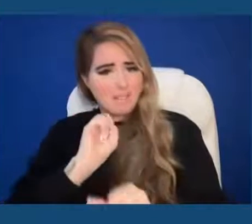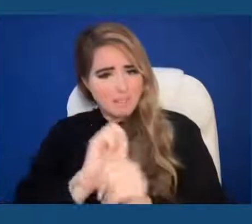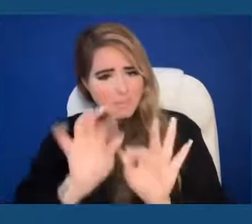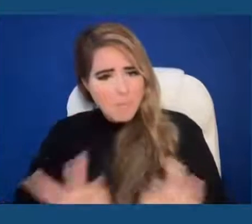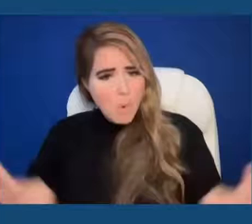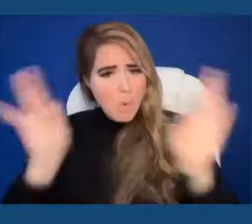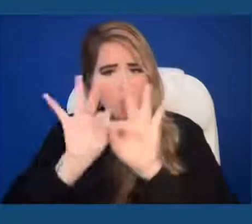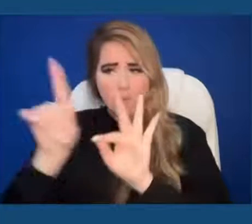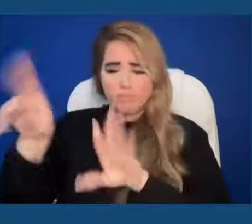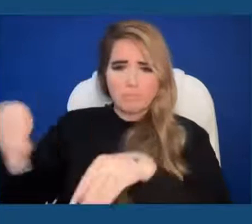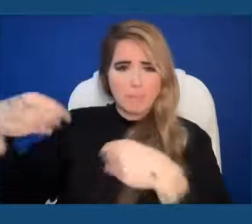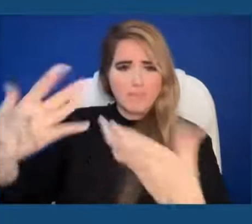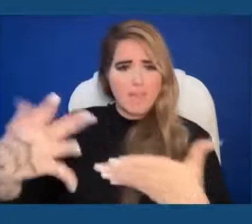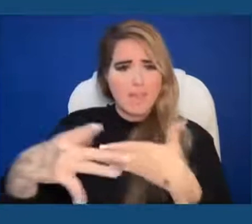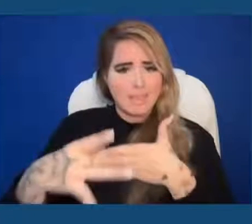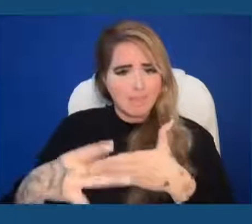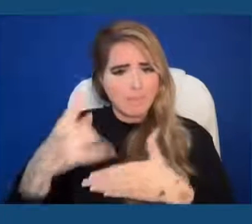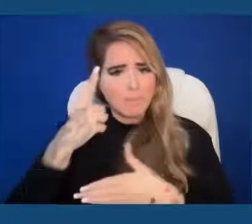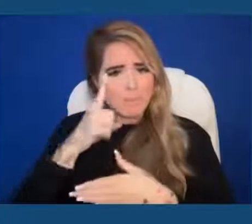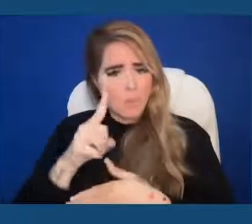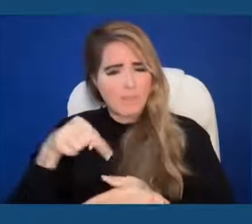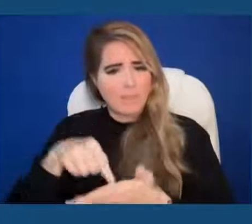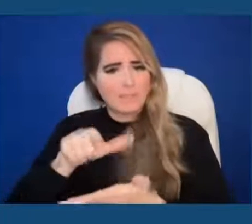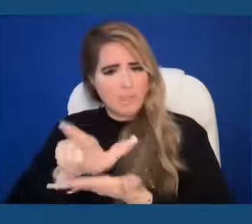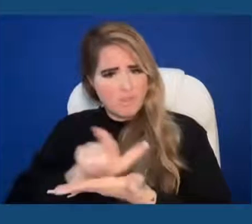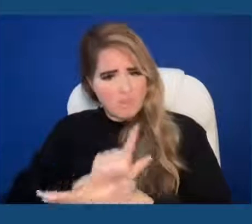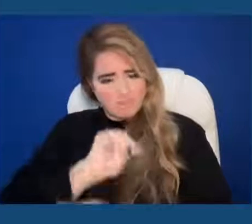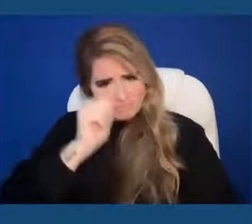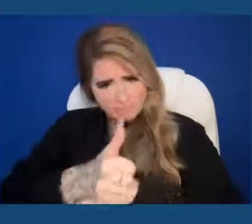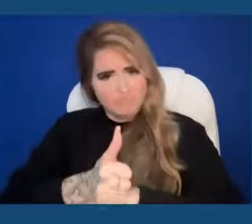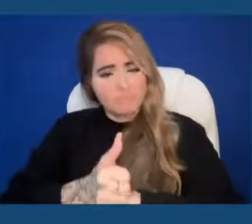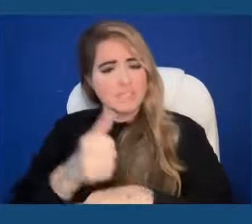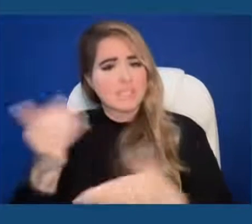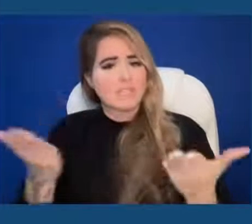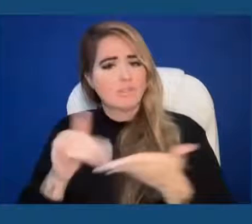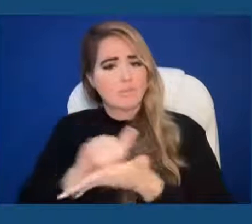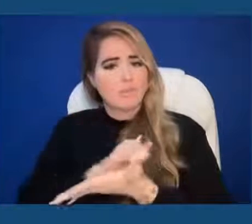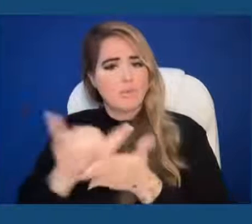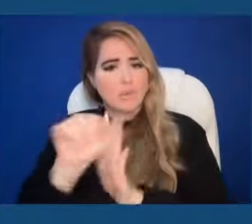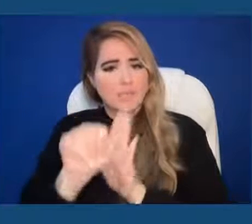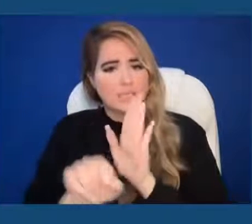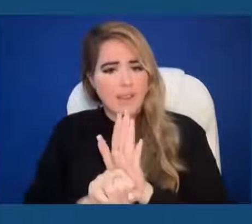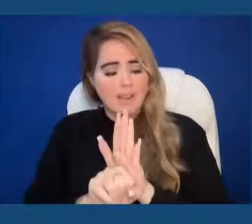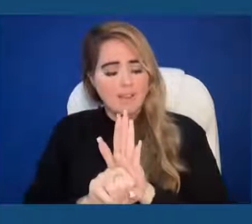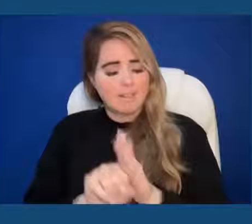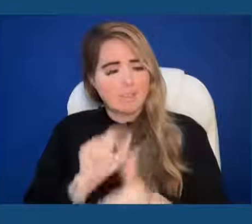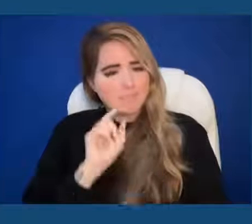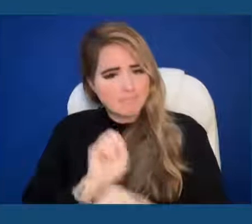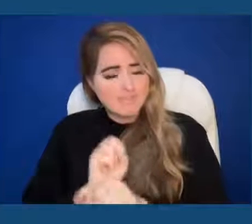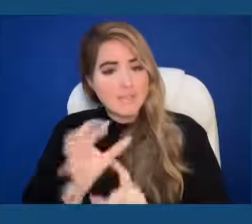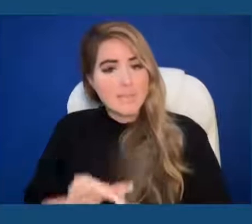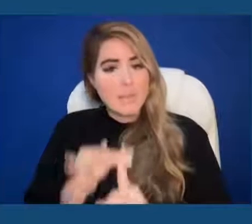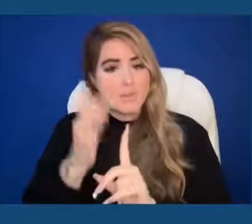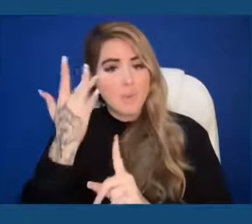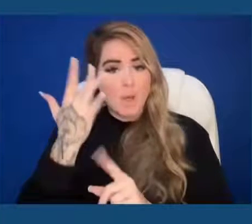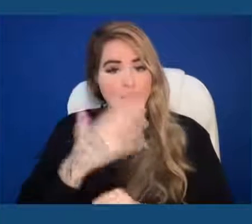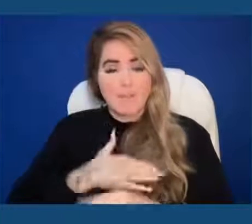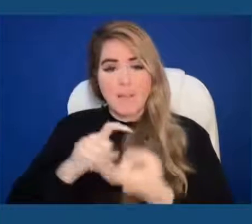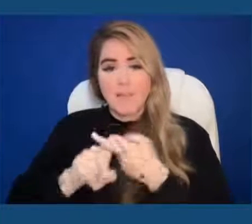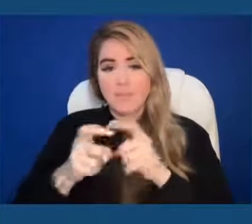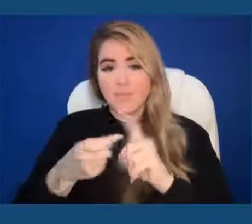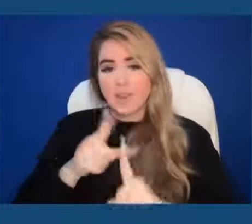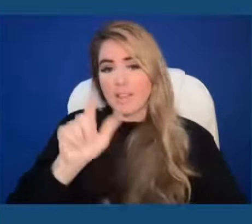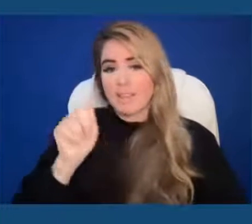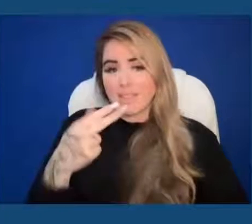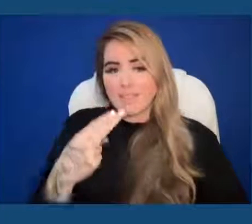leadership in putting Melanie's law in the books here in New York State. And I think it's really special because my friend Leah, too, what a